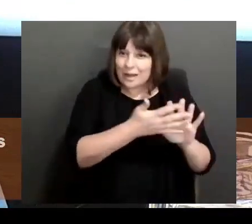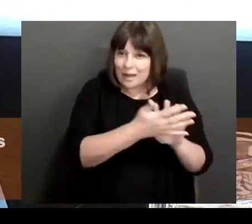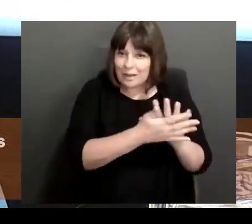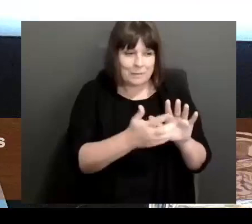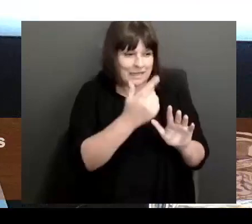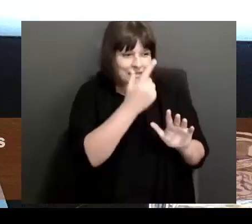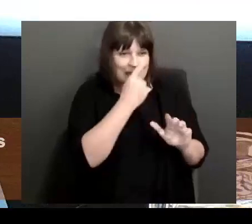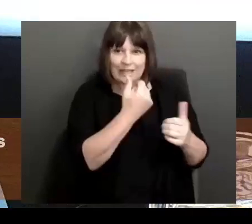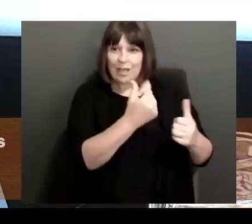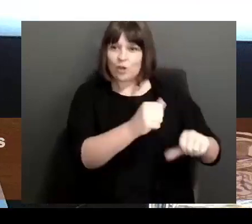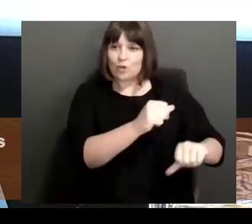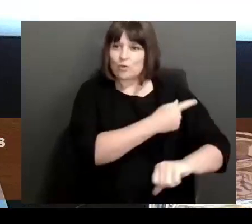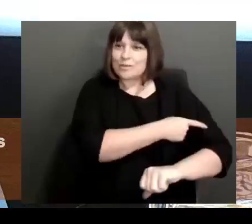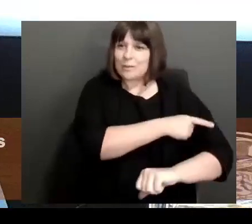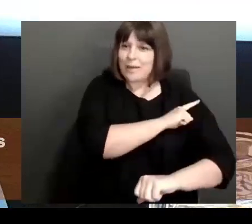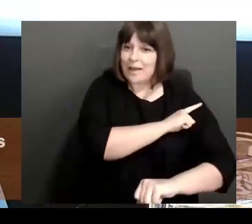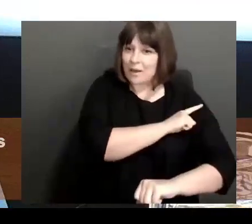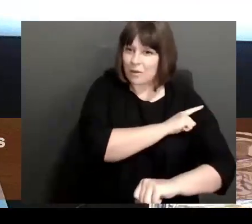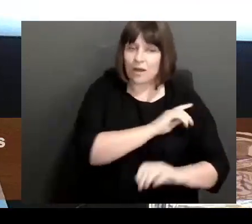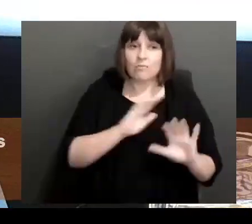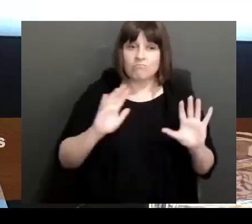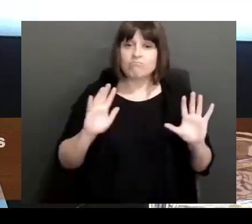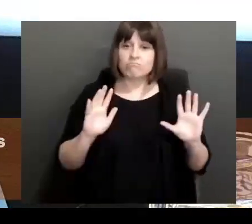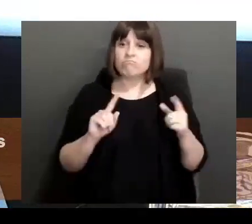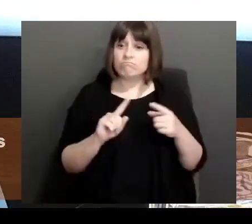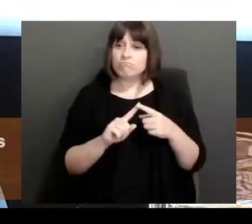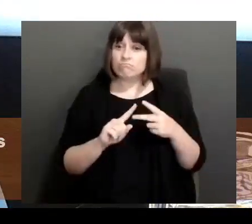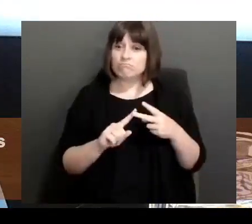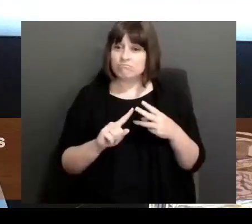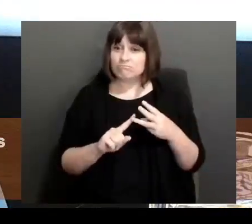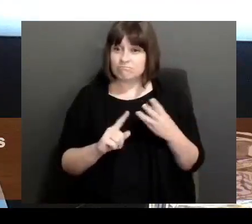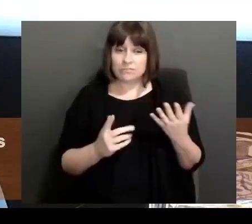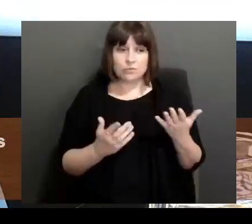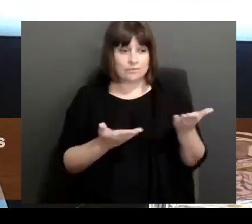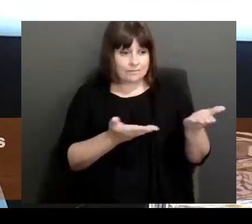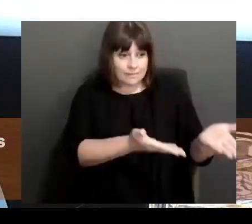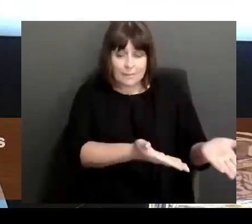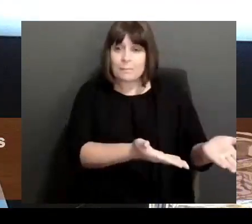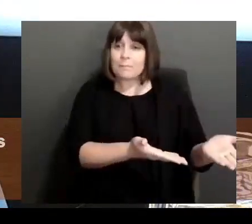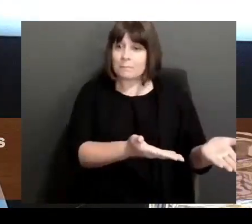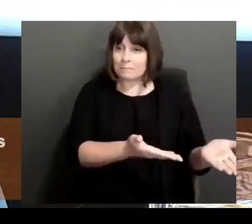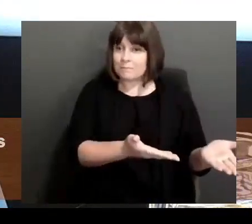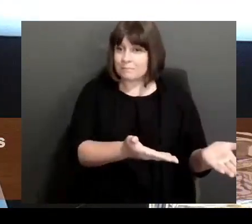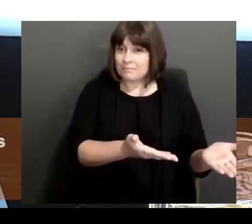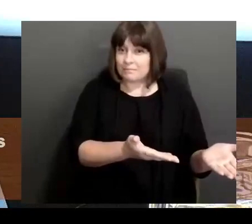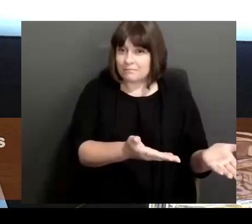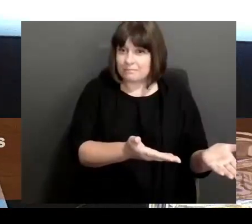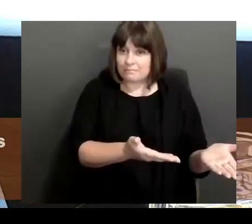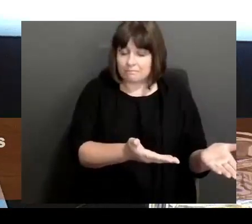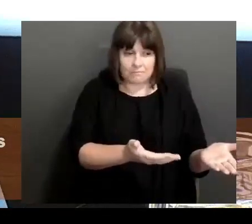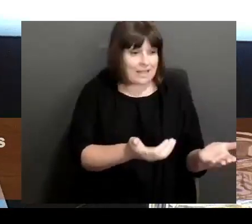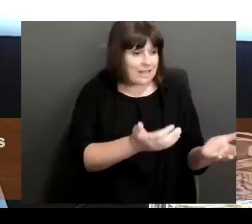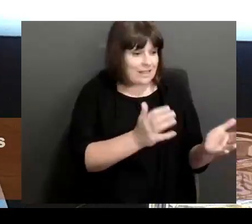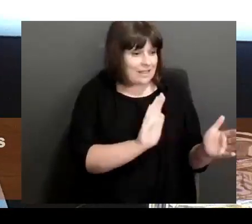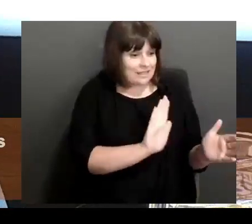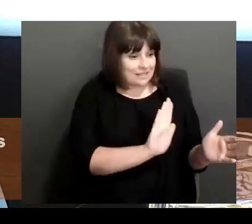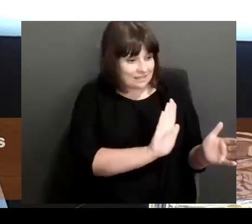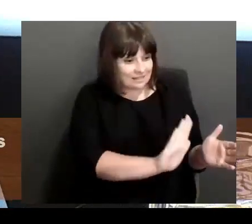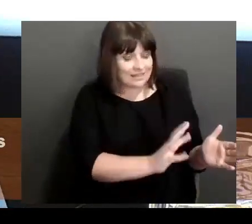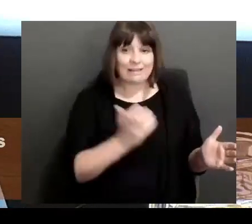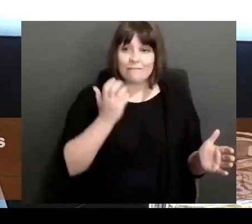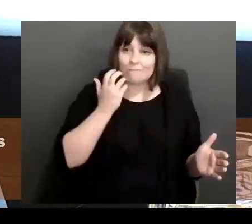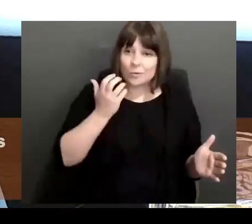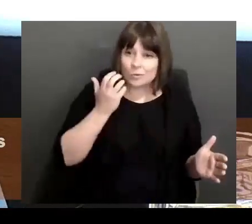That is what it is, but it's about then being able for them to make the choices about what their future should look